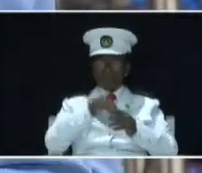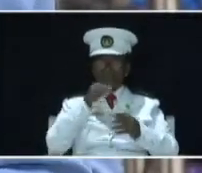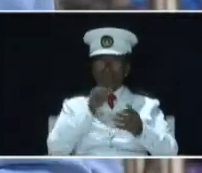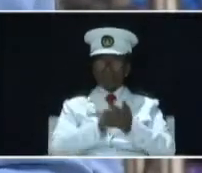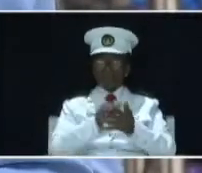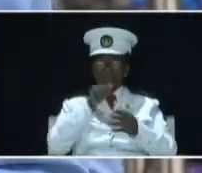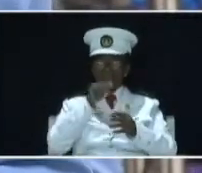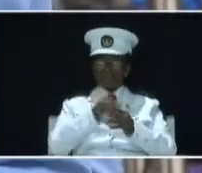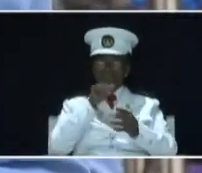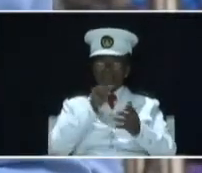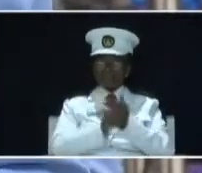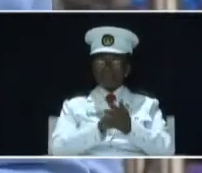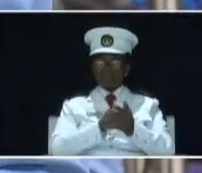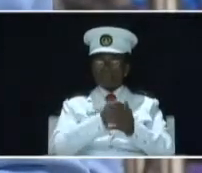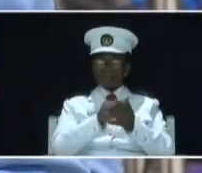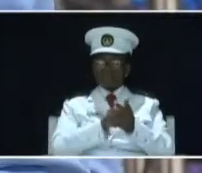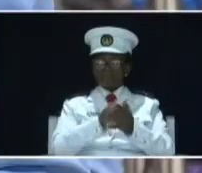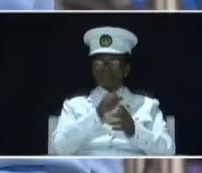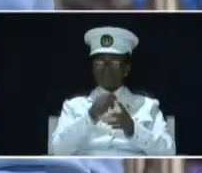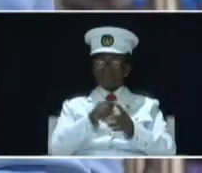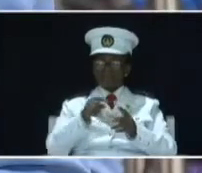Whenever I offend my mom,